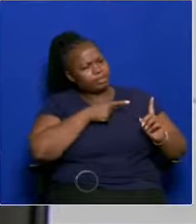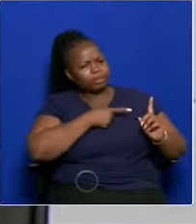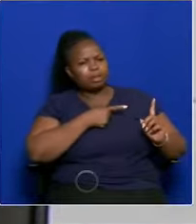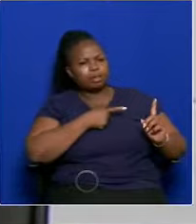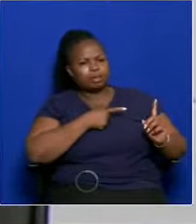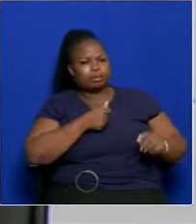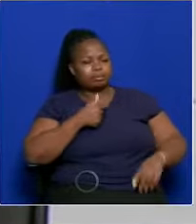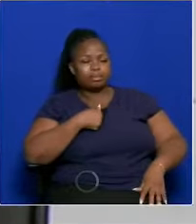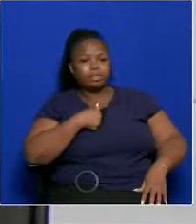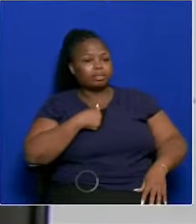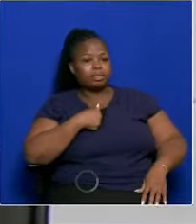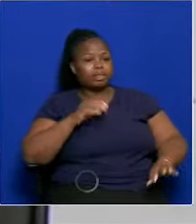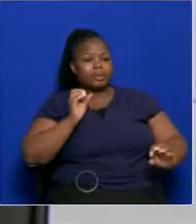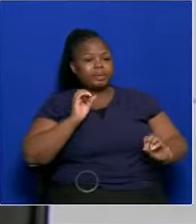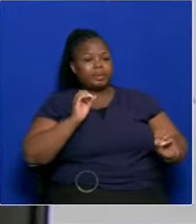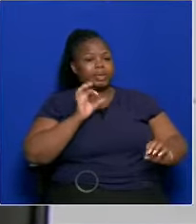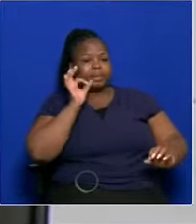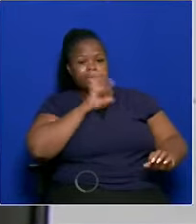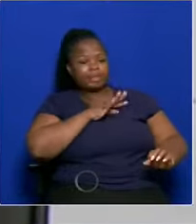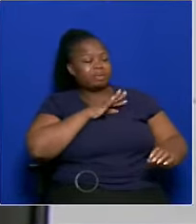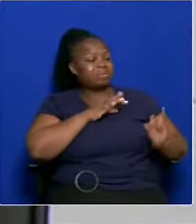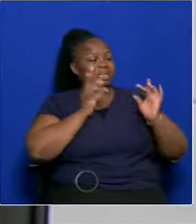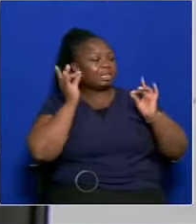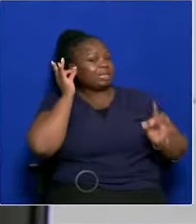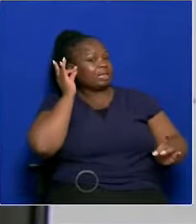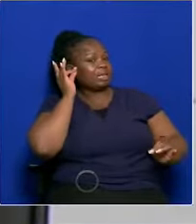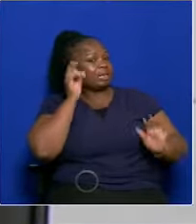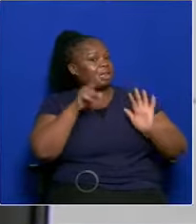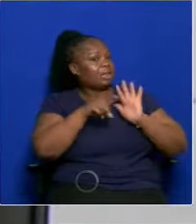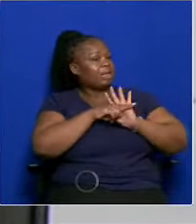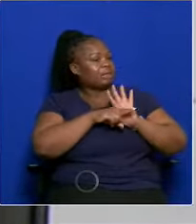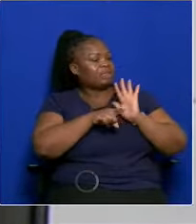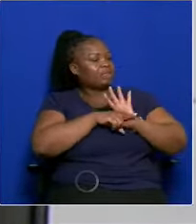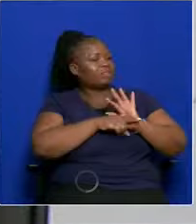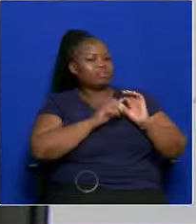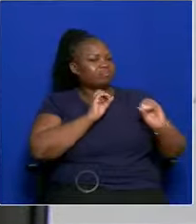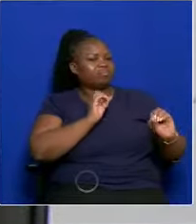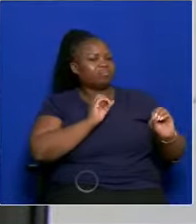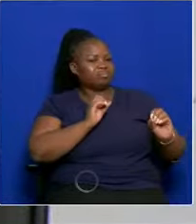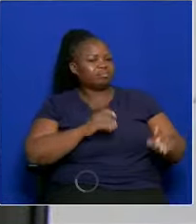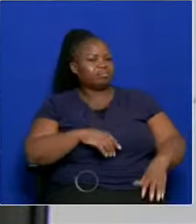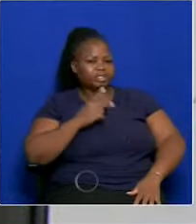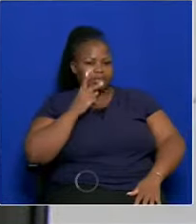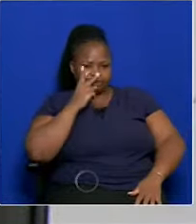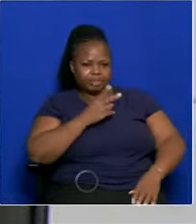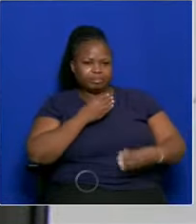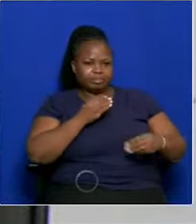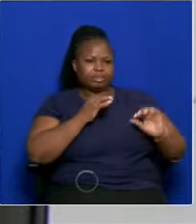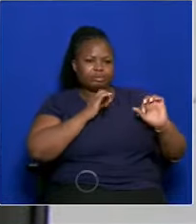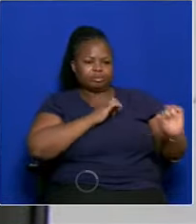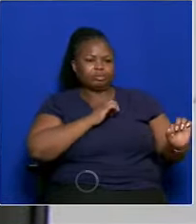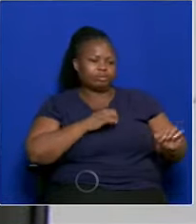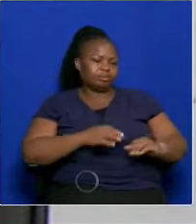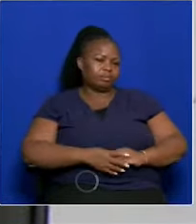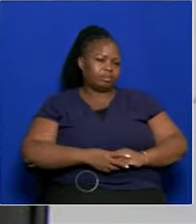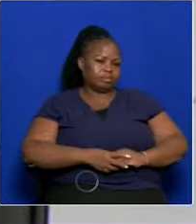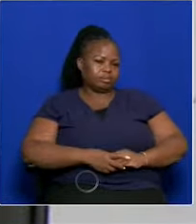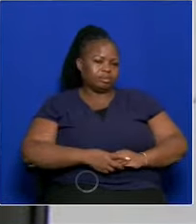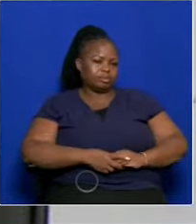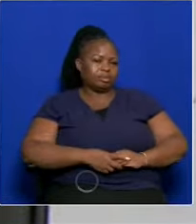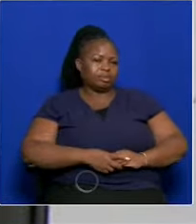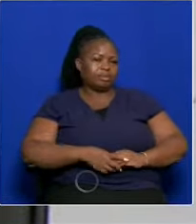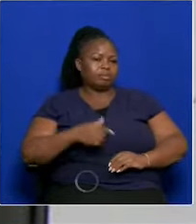anything against him. I didn't hear anything bad about him. And I have seen the business. I've been in his